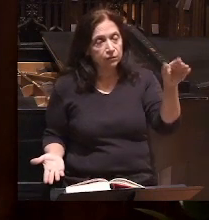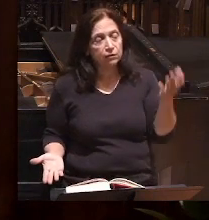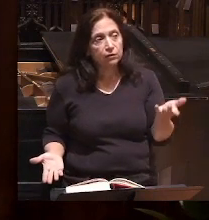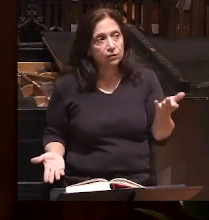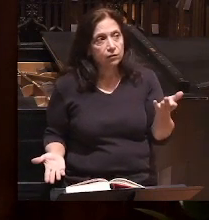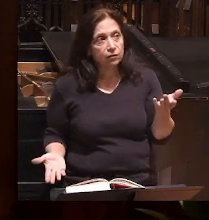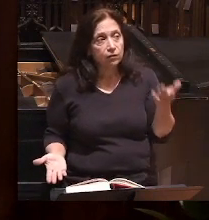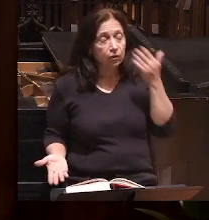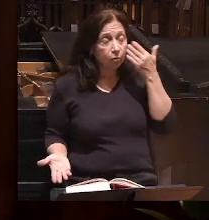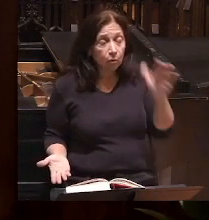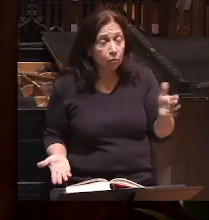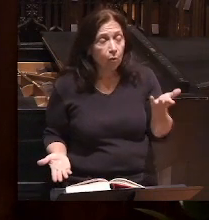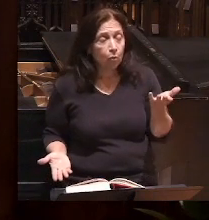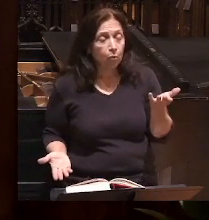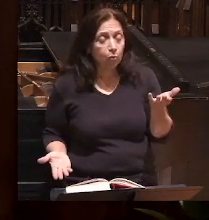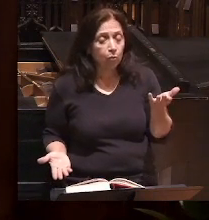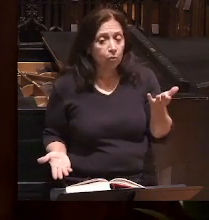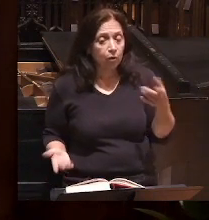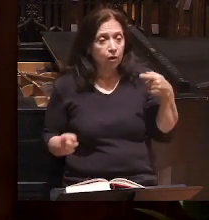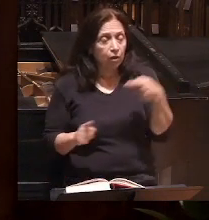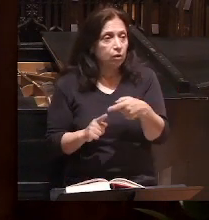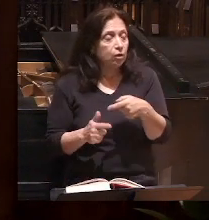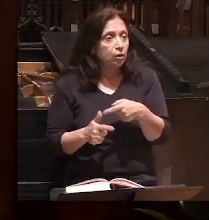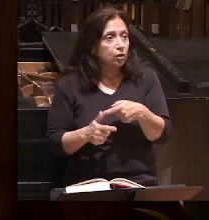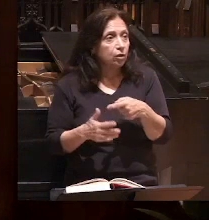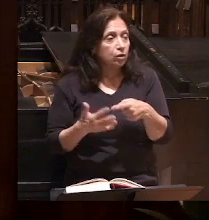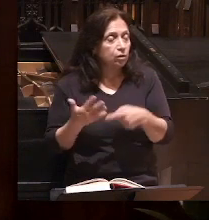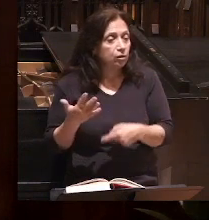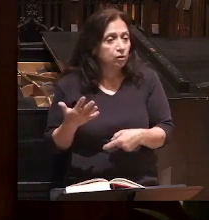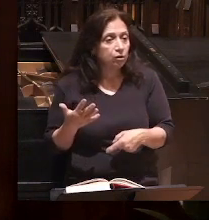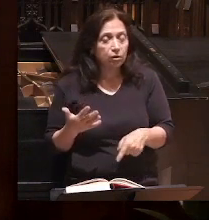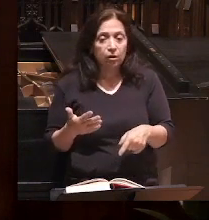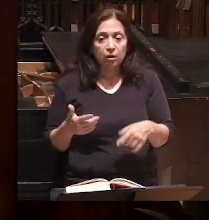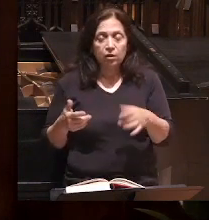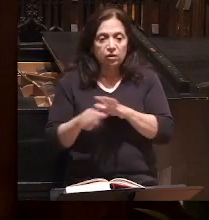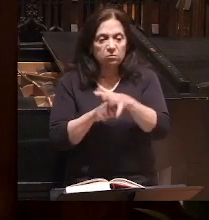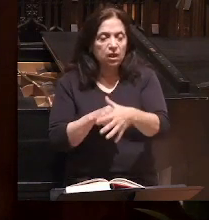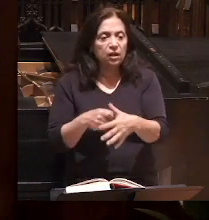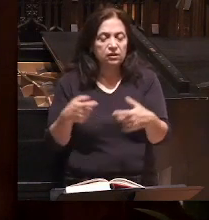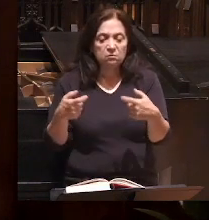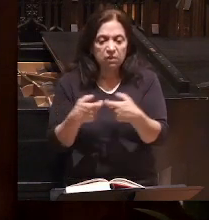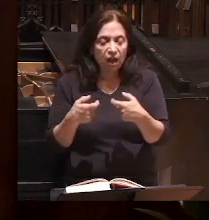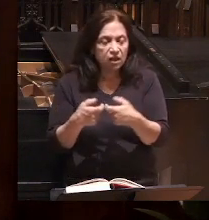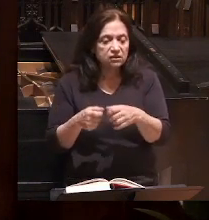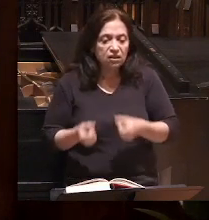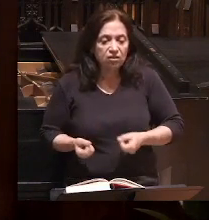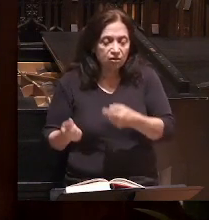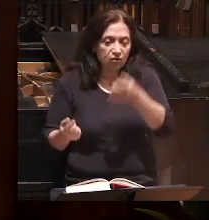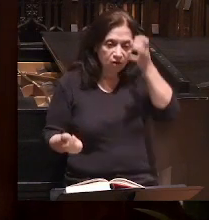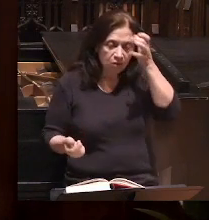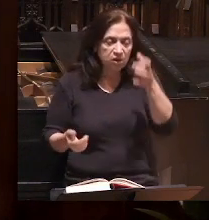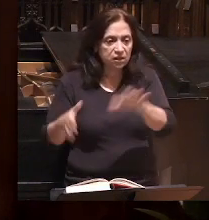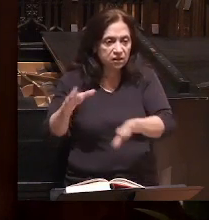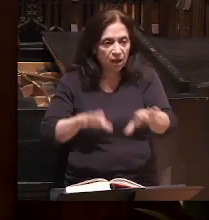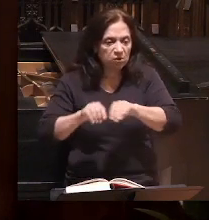Do you not know about the mass of plastic debris and chemical sludge lurking in